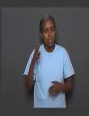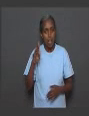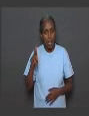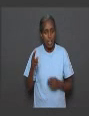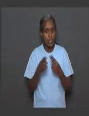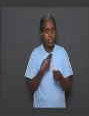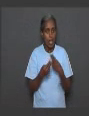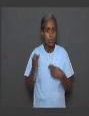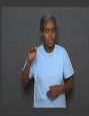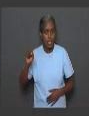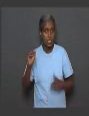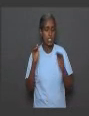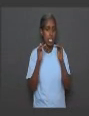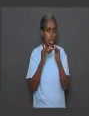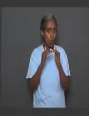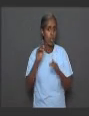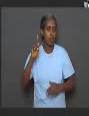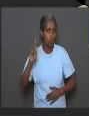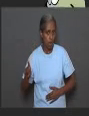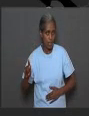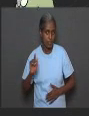S equals 1.